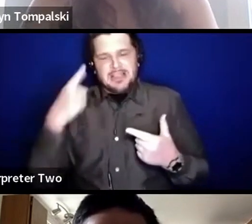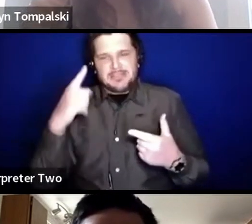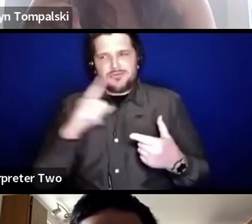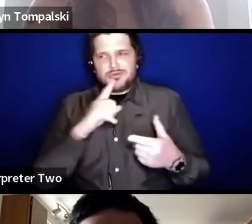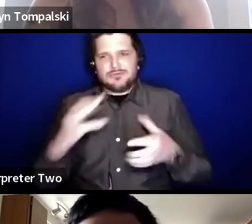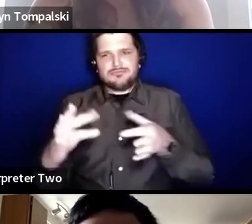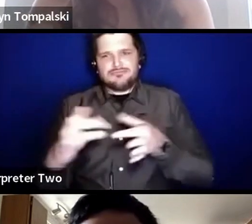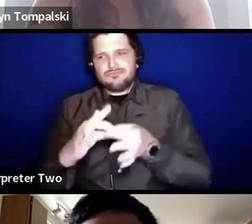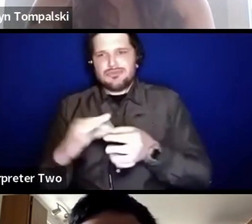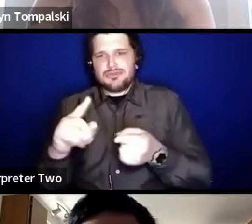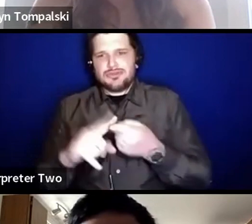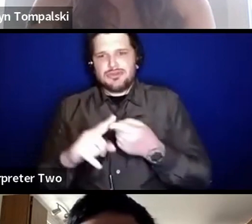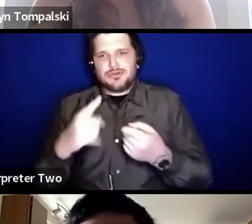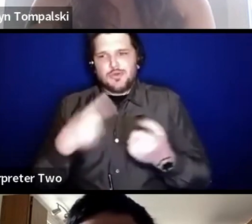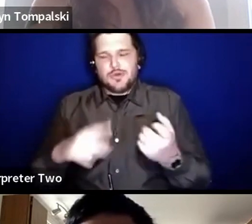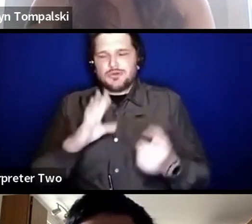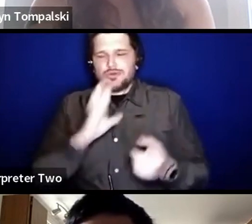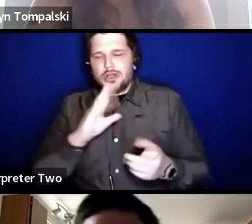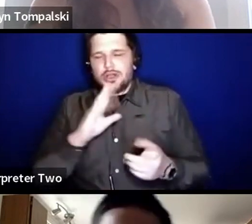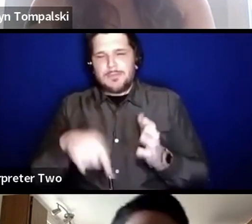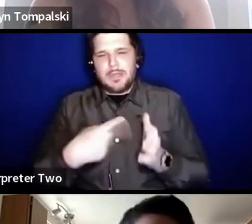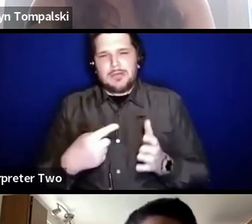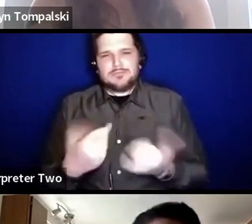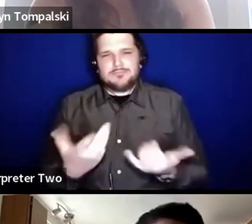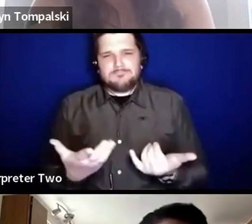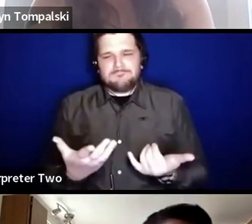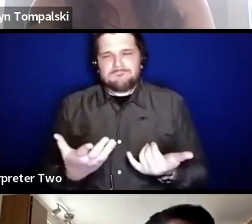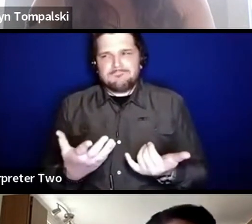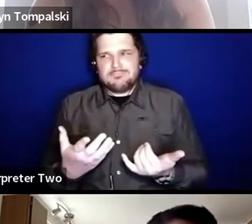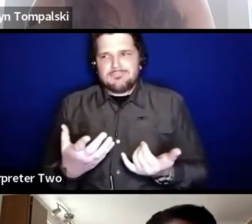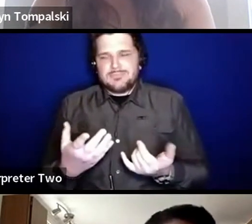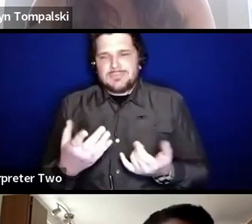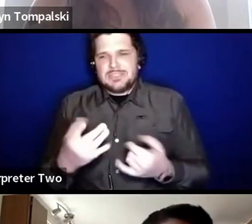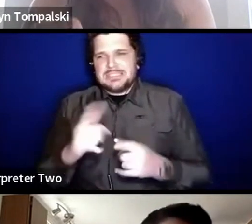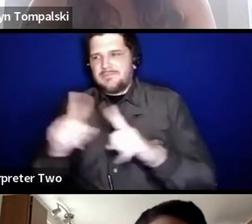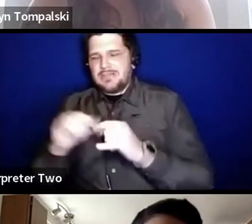nicely into talking about carceral institutions.